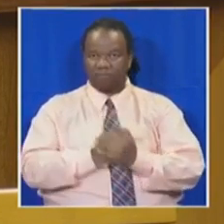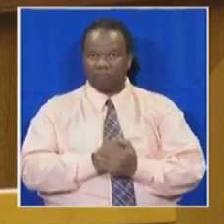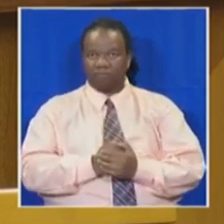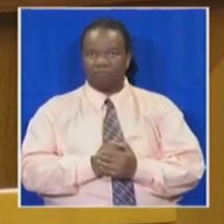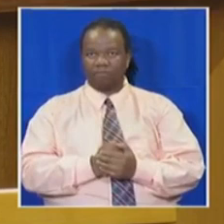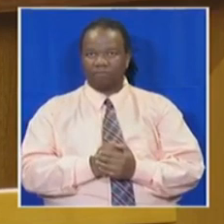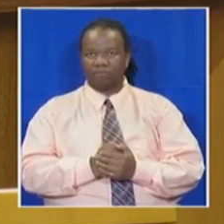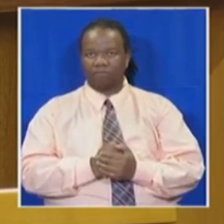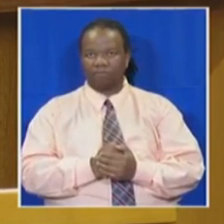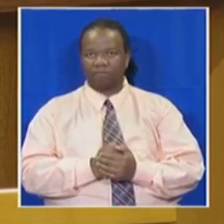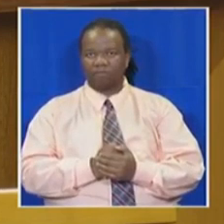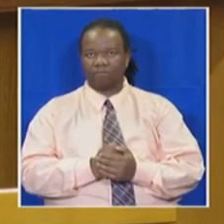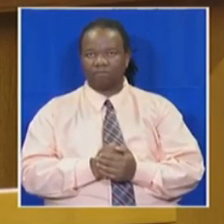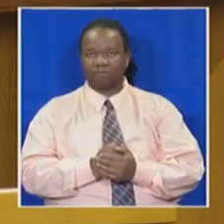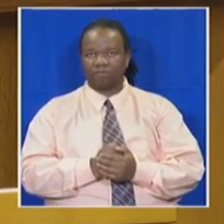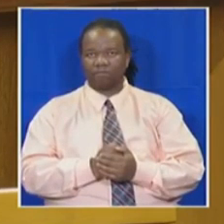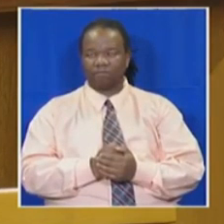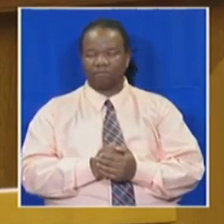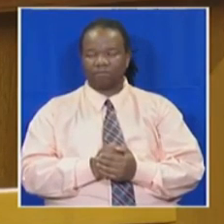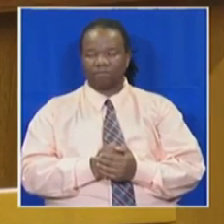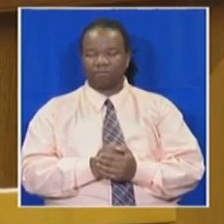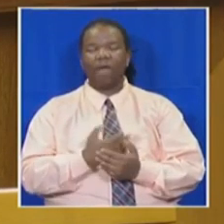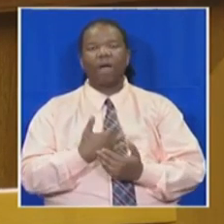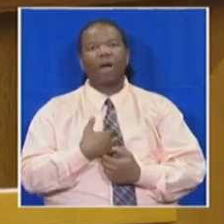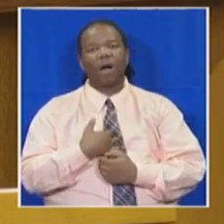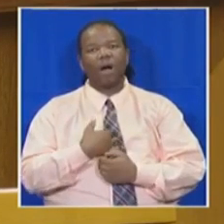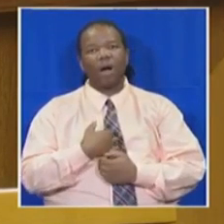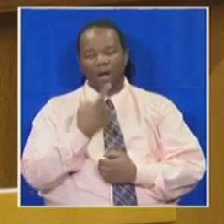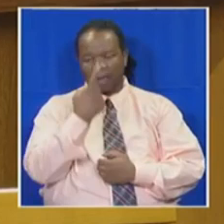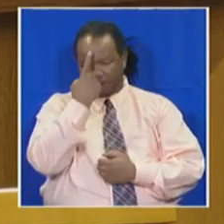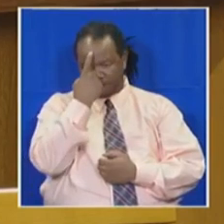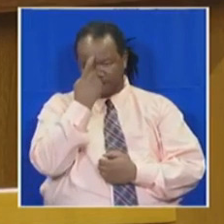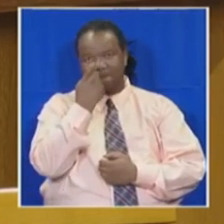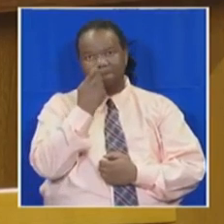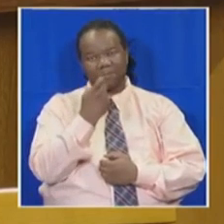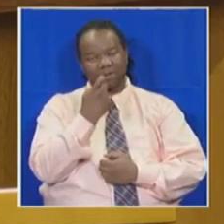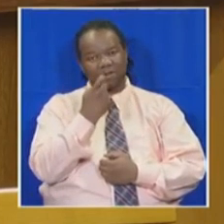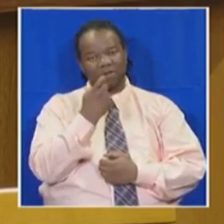ngiyathemba uyayibona indlela abantu abahluphekile nabadla imbuya ngothi